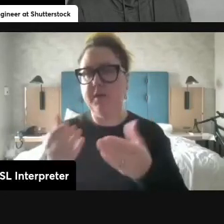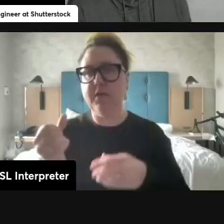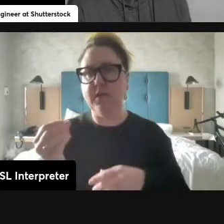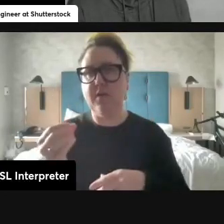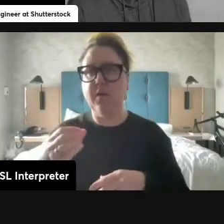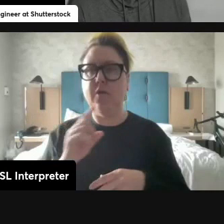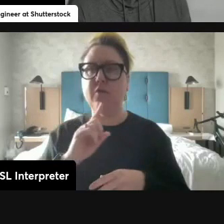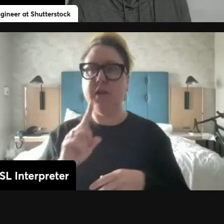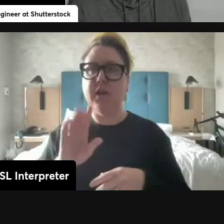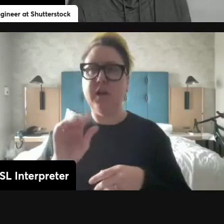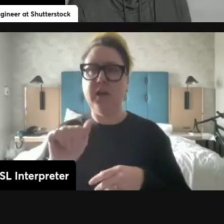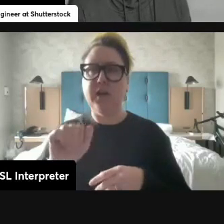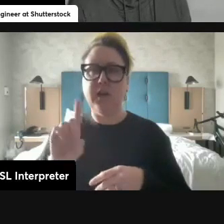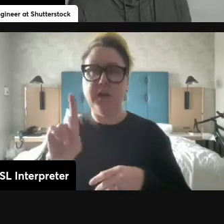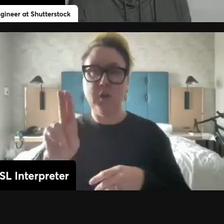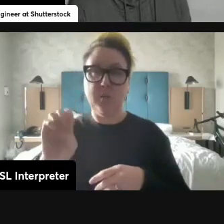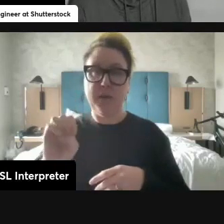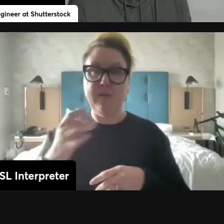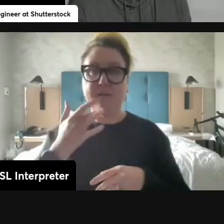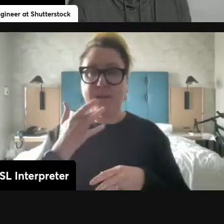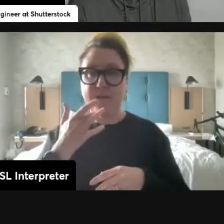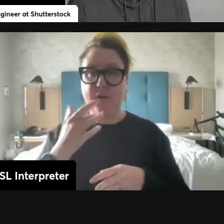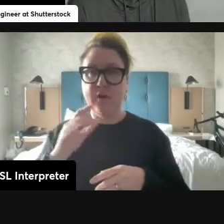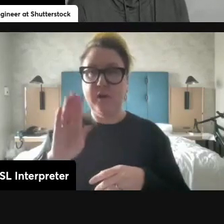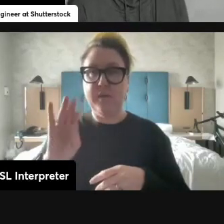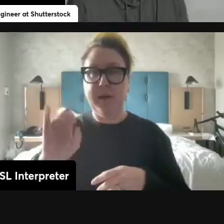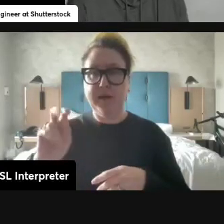Adobe flavored Backstage, let me know. We can work on that.